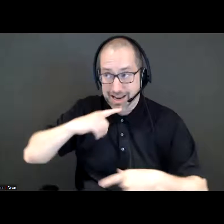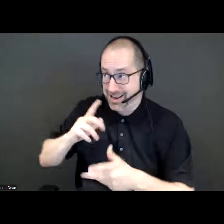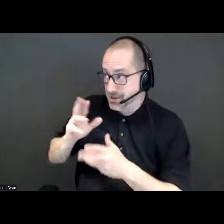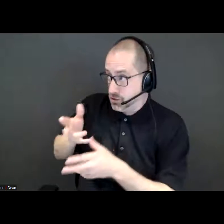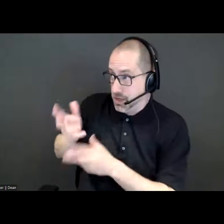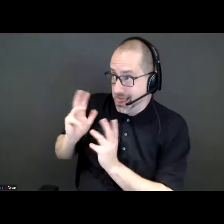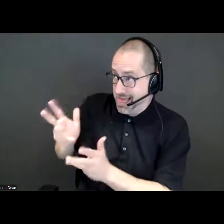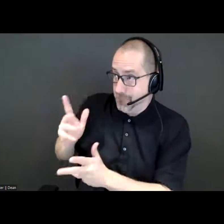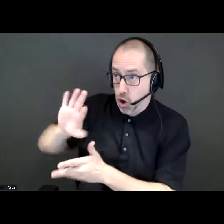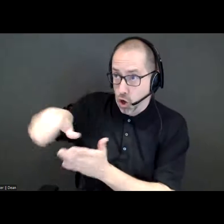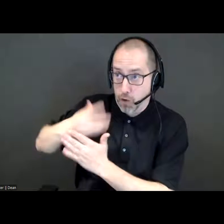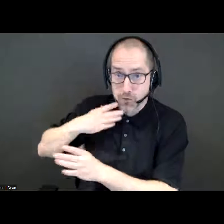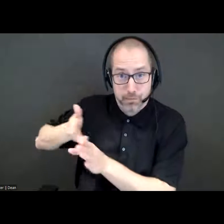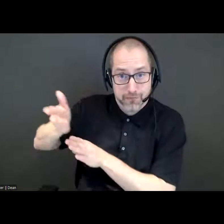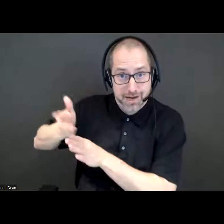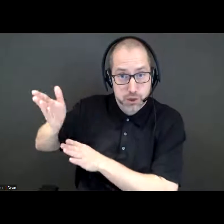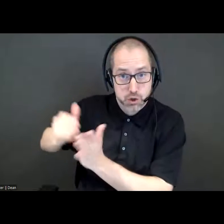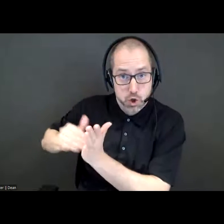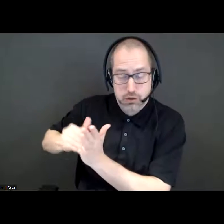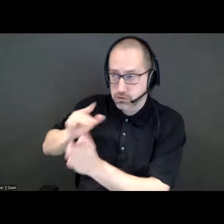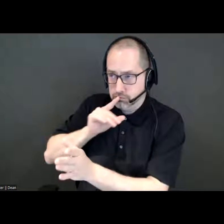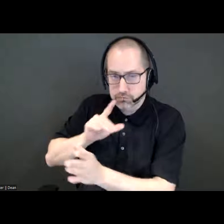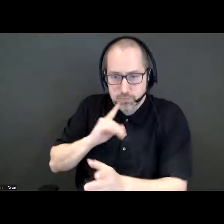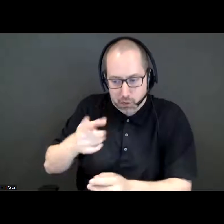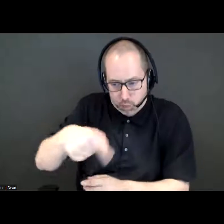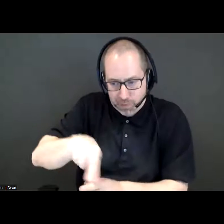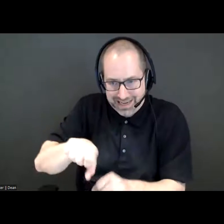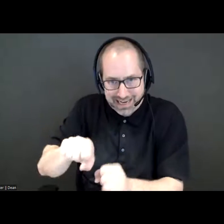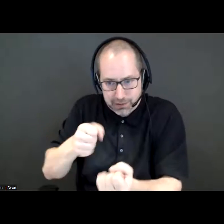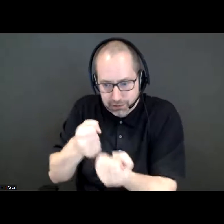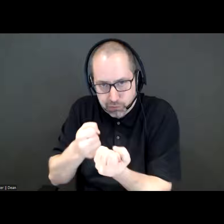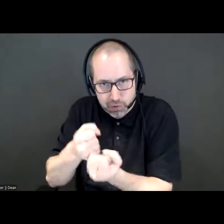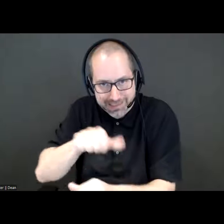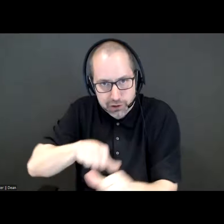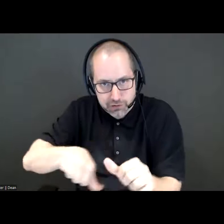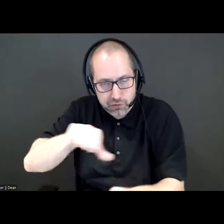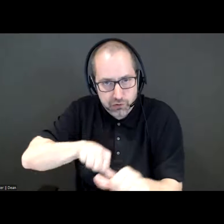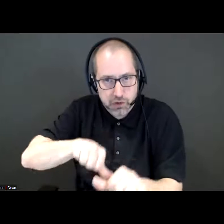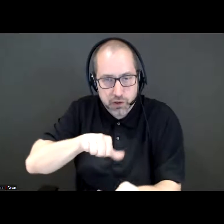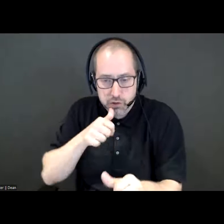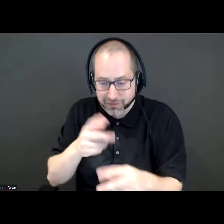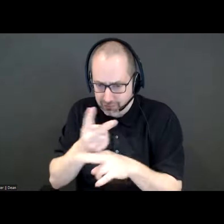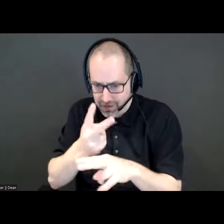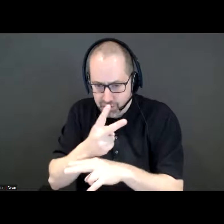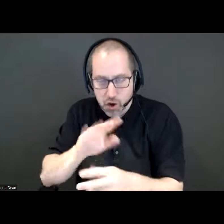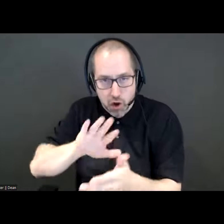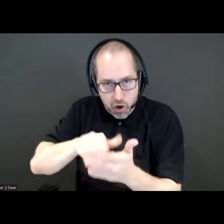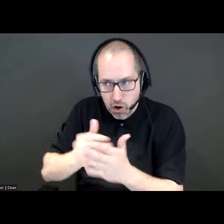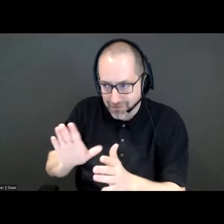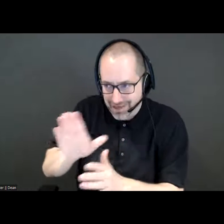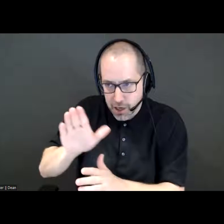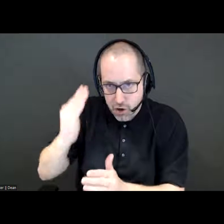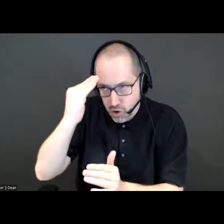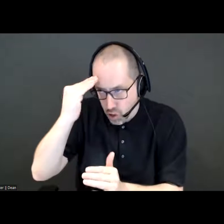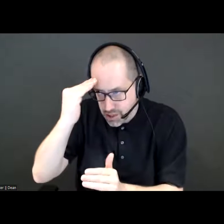think it would deserve a focus of attention to find all the ways that the knowledge and skill could be harvested